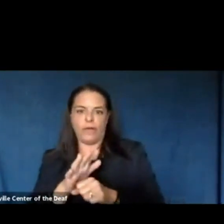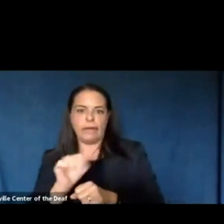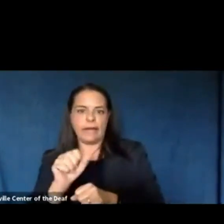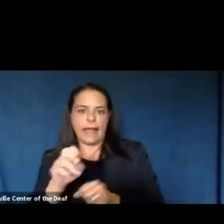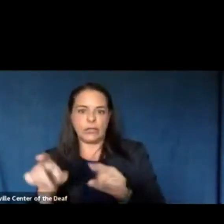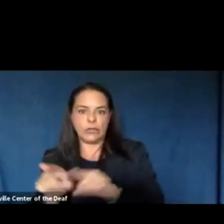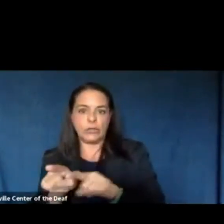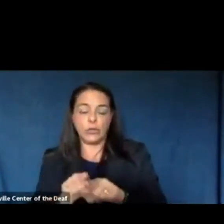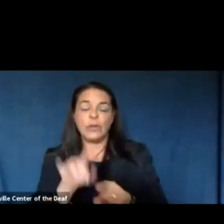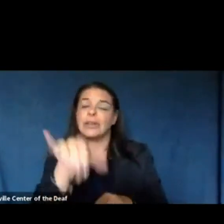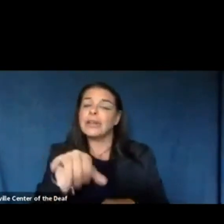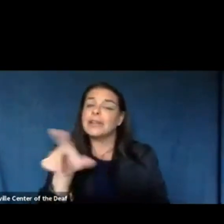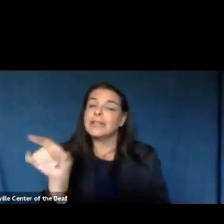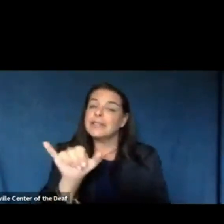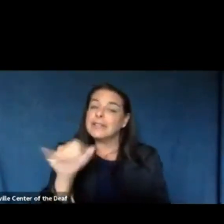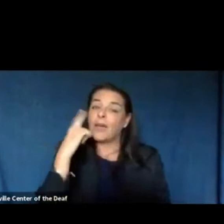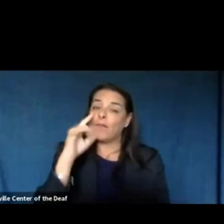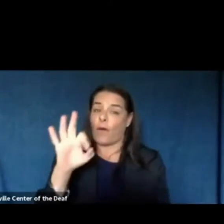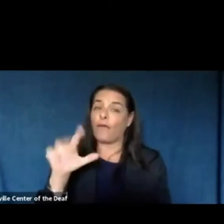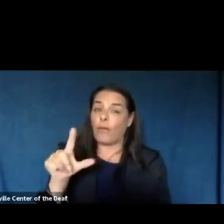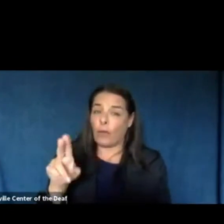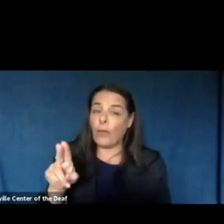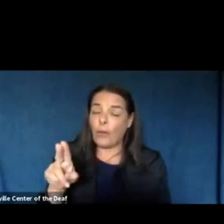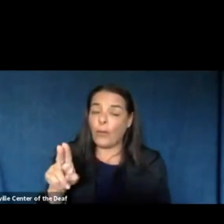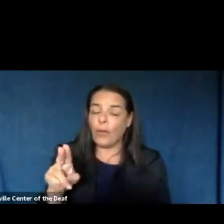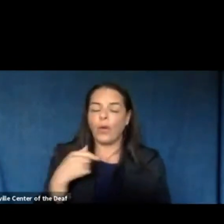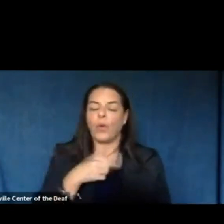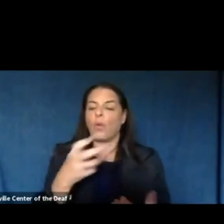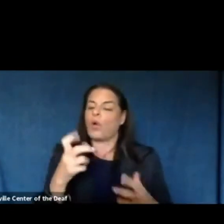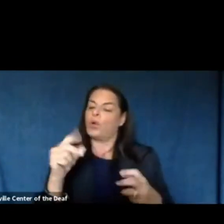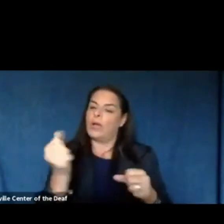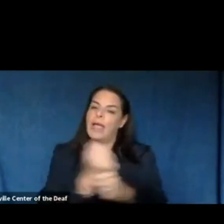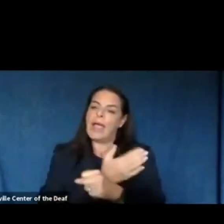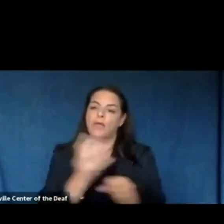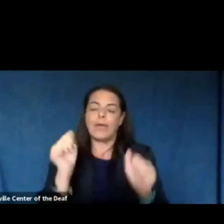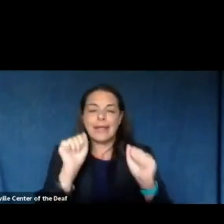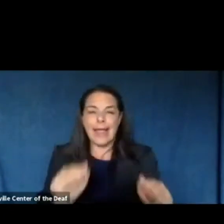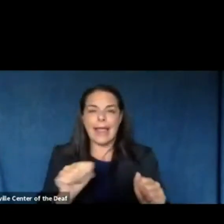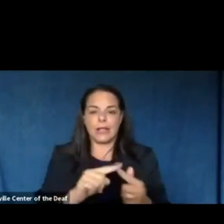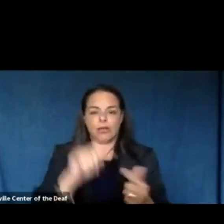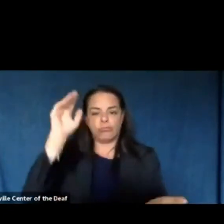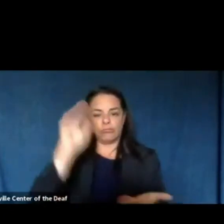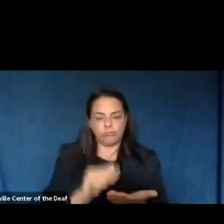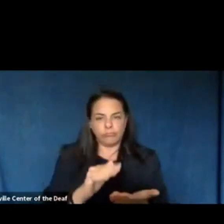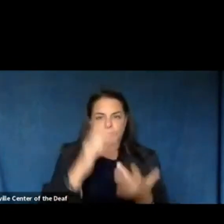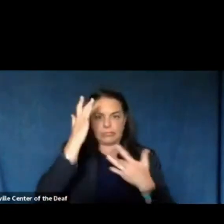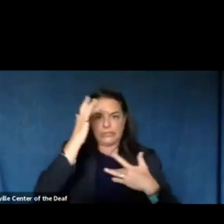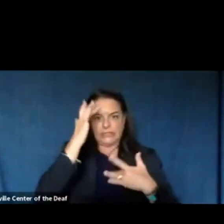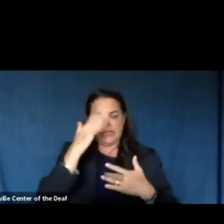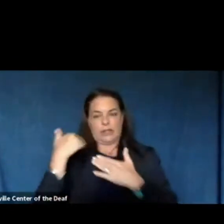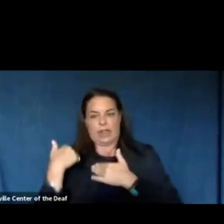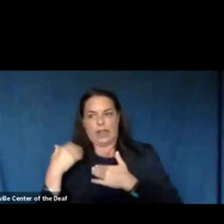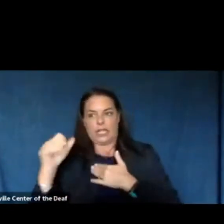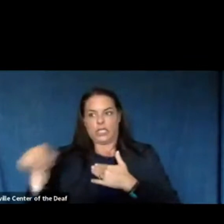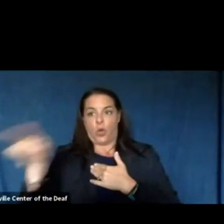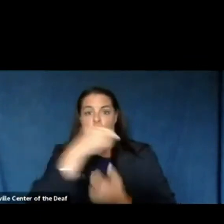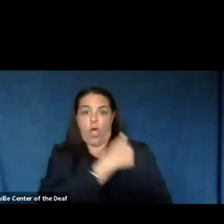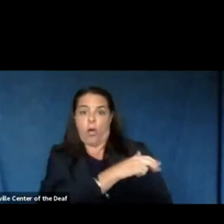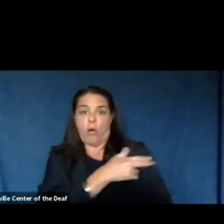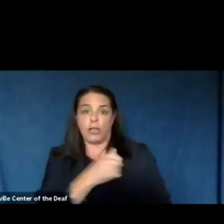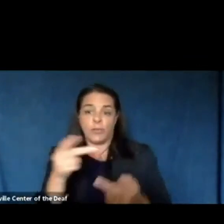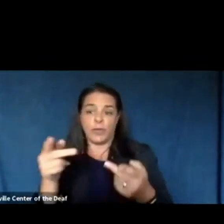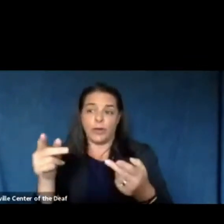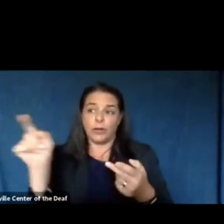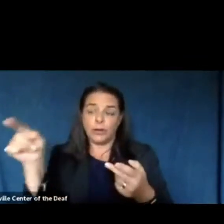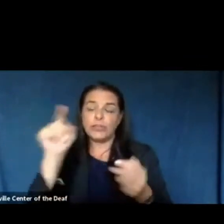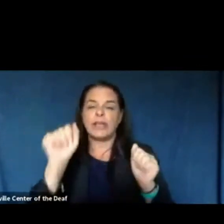for influenza. Again, we want to do everything that we can to lower the disease burden so our hospitals and healthcare systems can continue